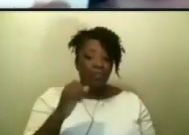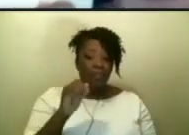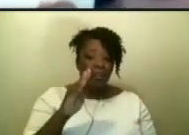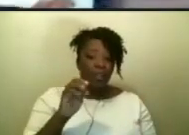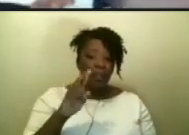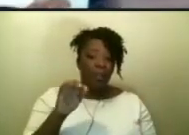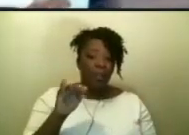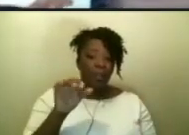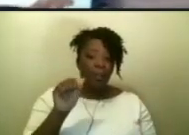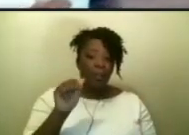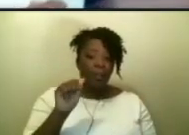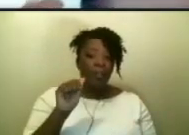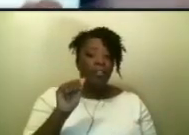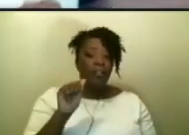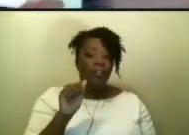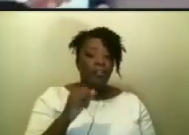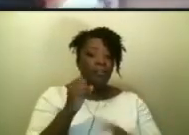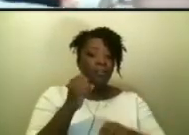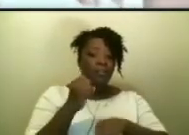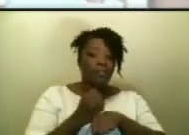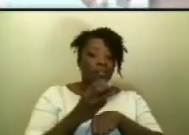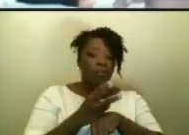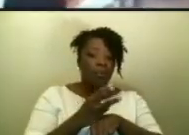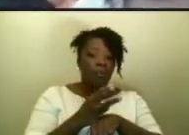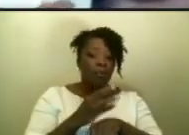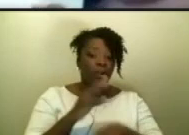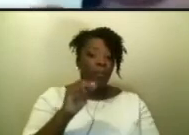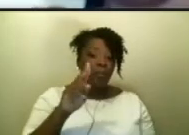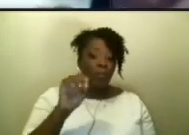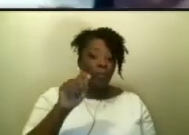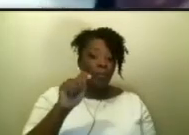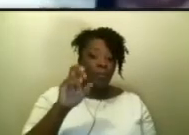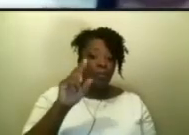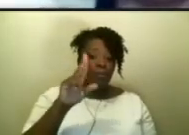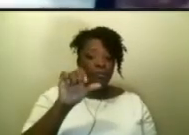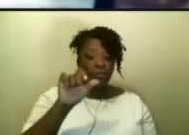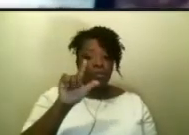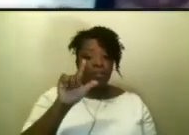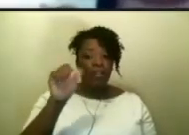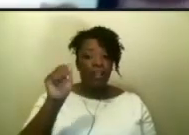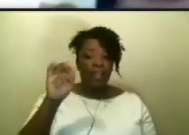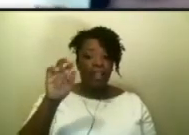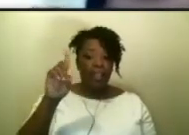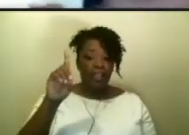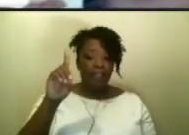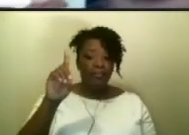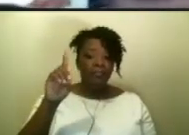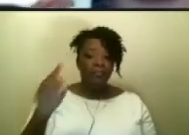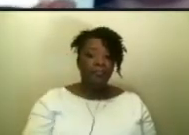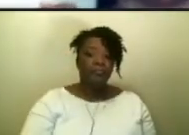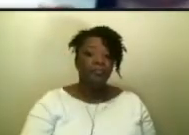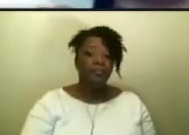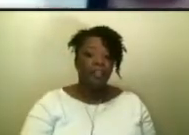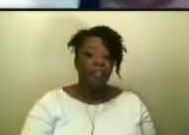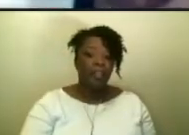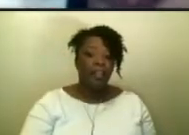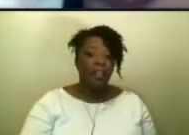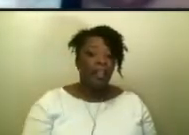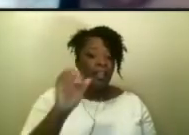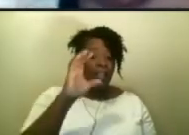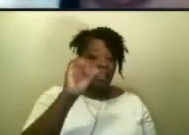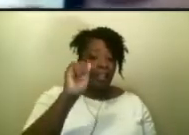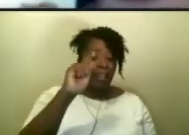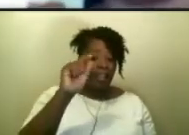African Bureau of Immigrant and Social Affairs, Marwa Aache from Me Student Dreams, Roberto Torres,